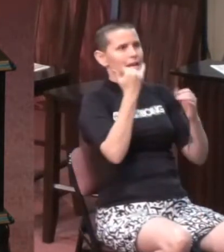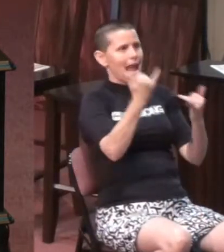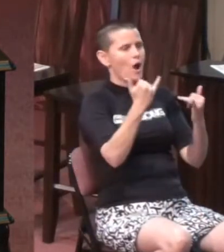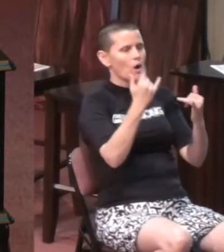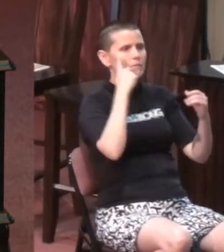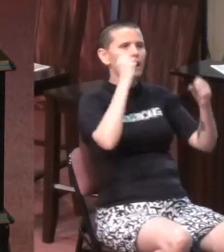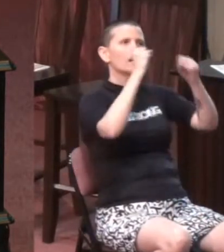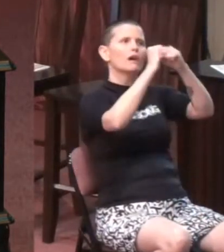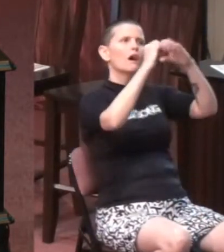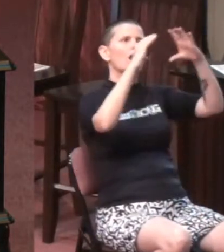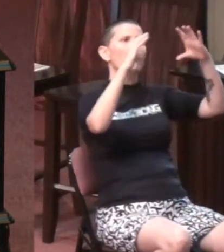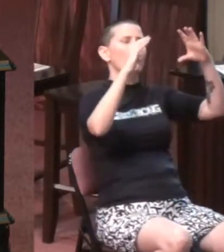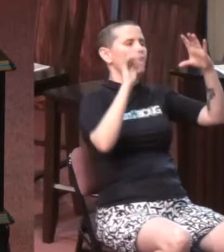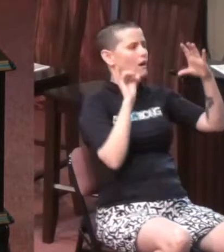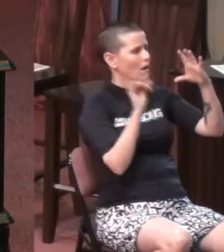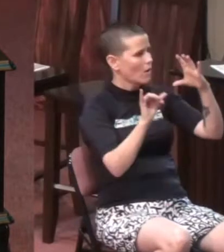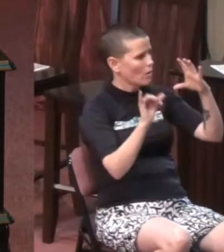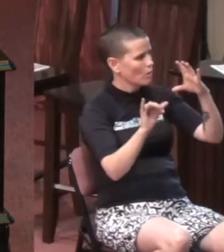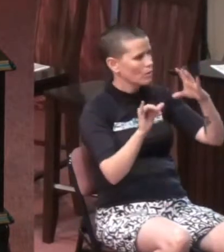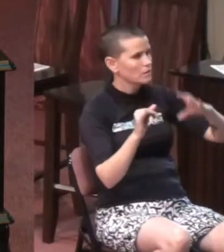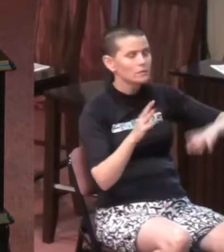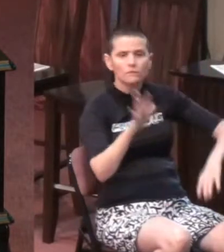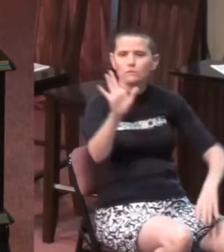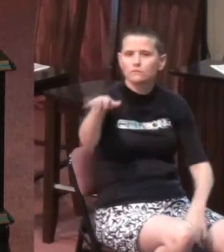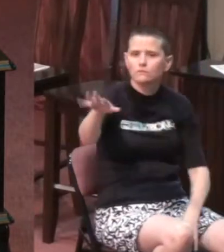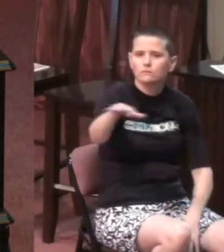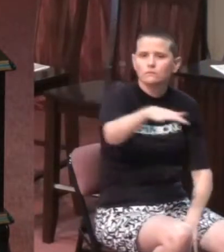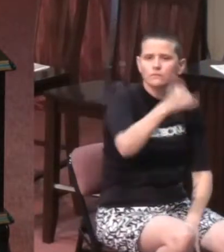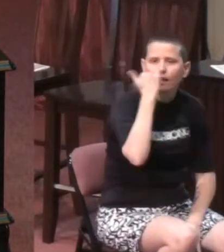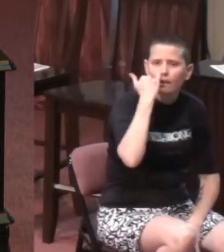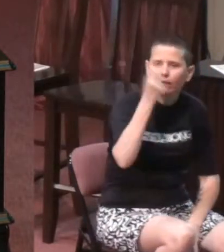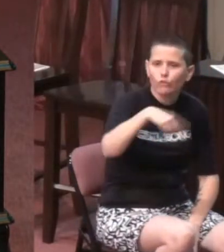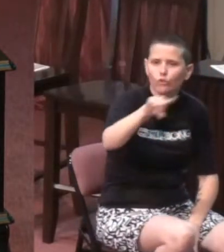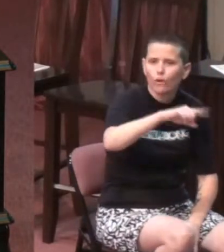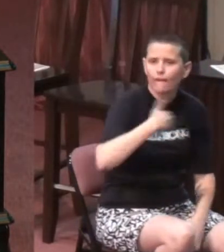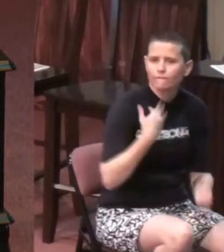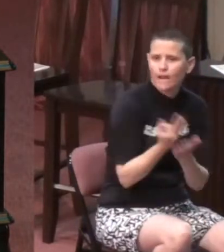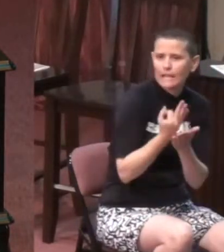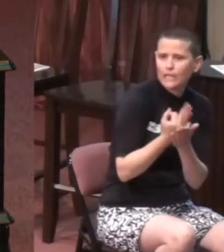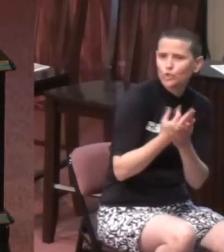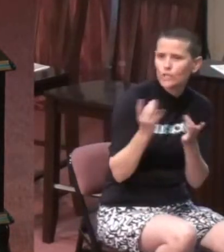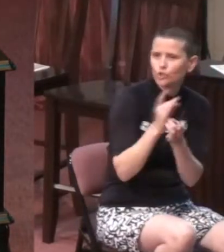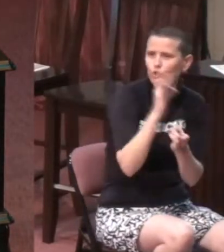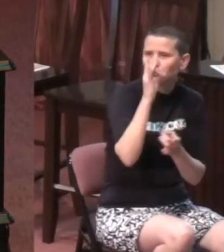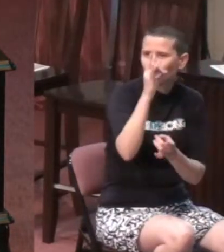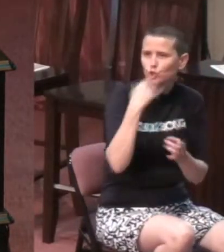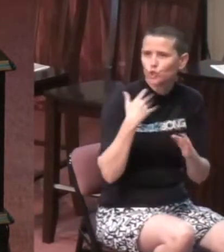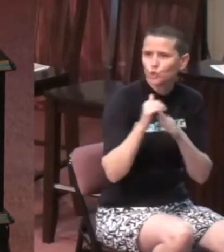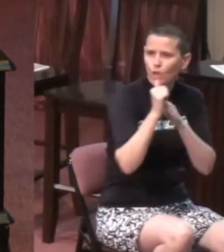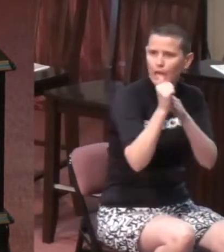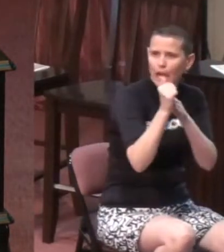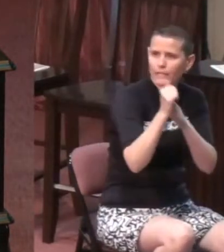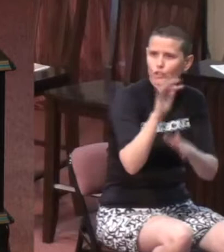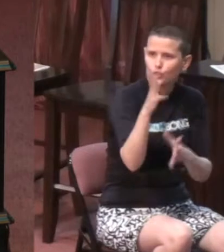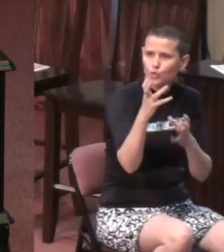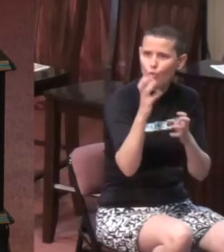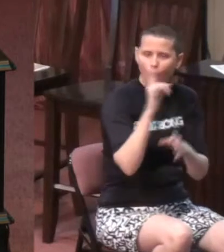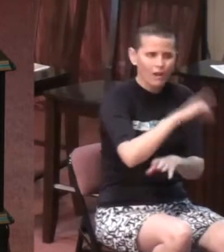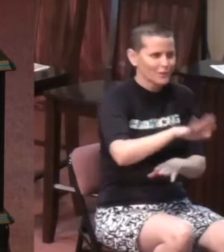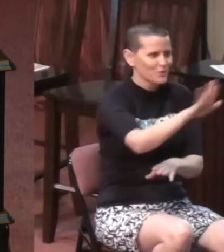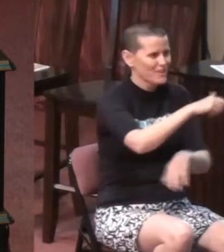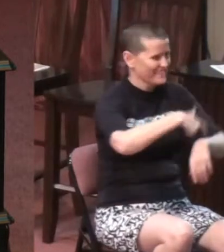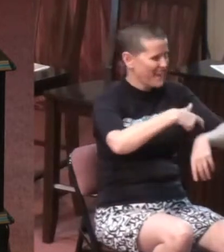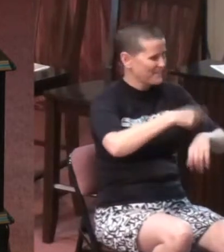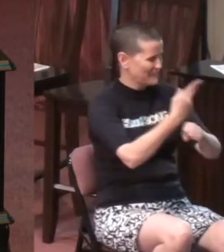have and we see that right person, by the way, if you have finance capacities and you're spiritual in nature and you want to commit your time in that